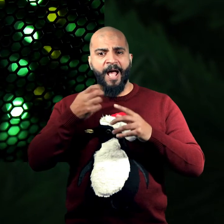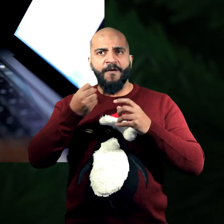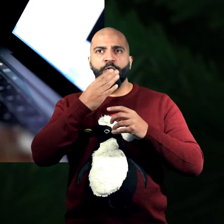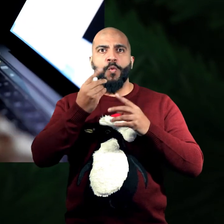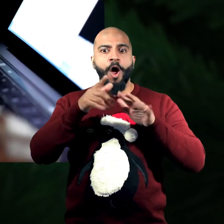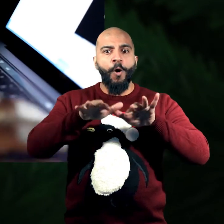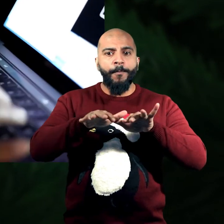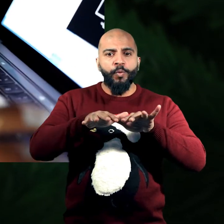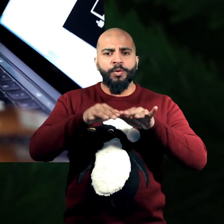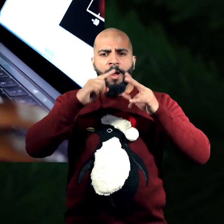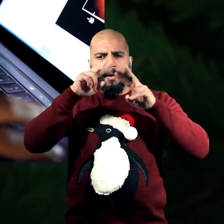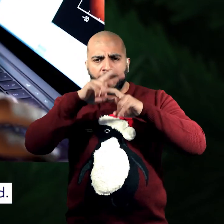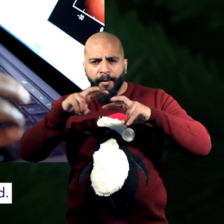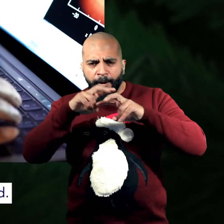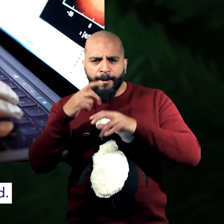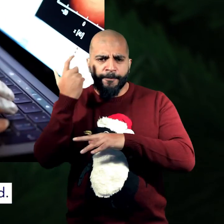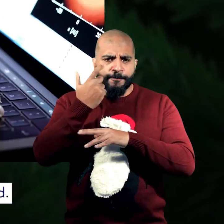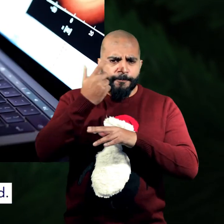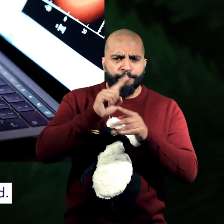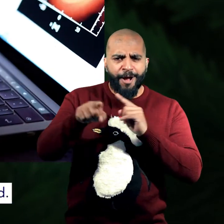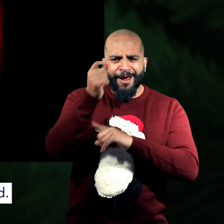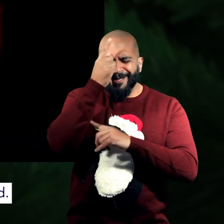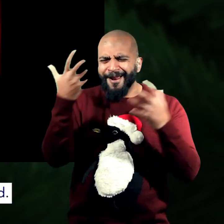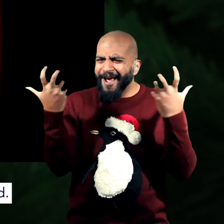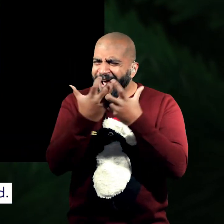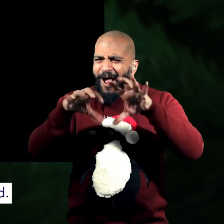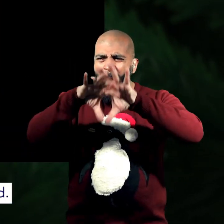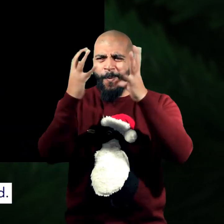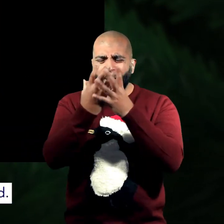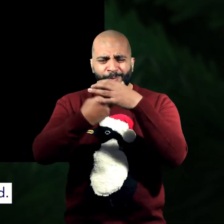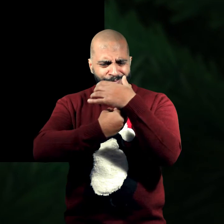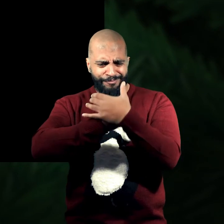run lots of computer simulations to try to understand how